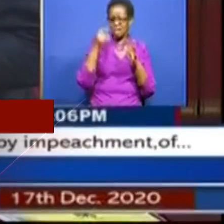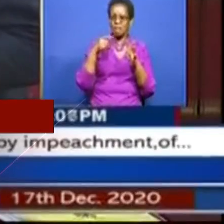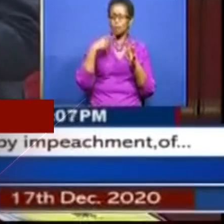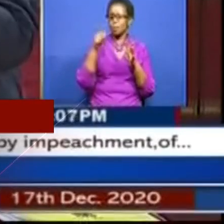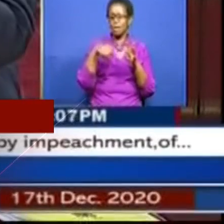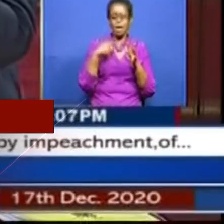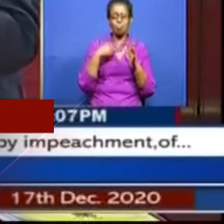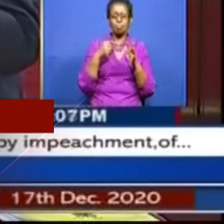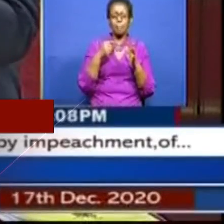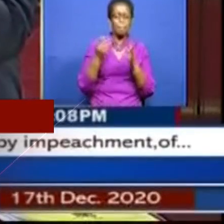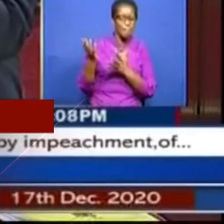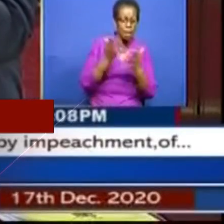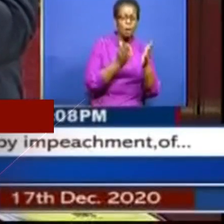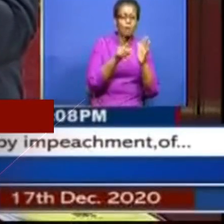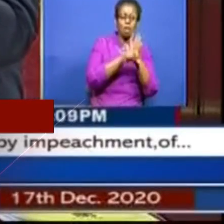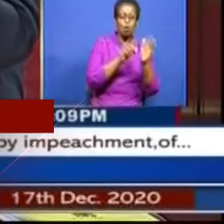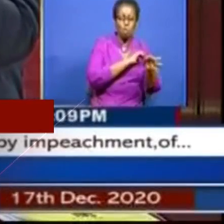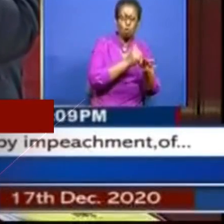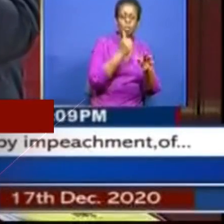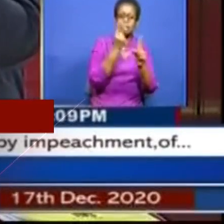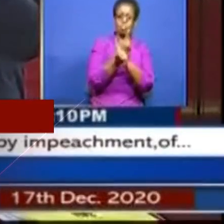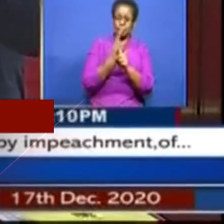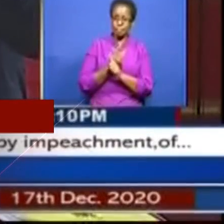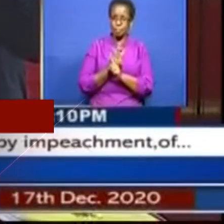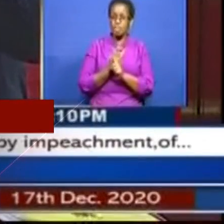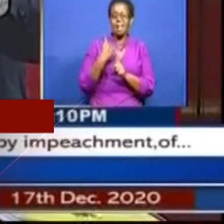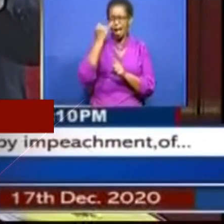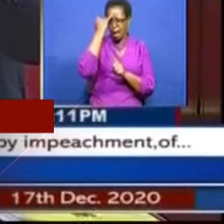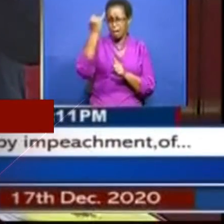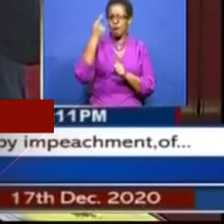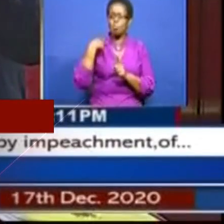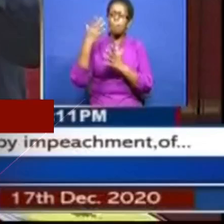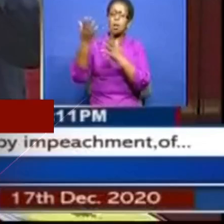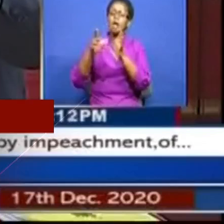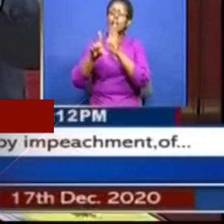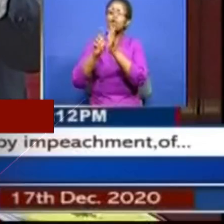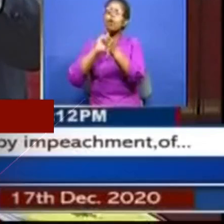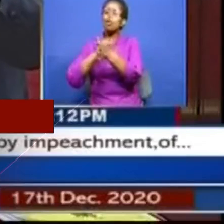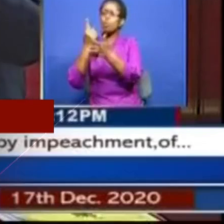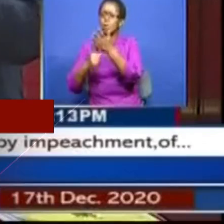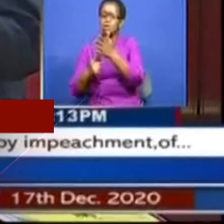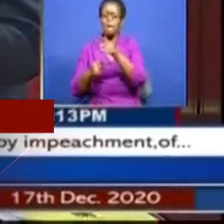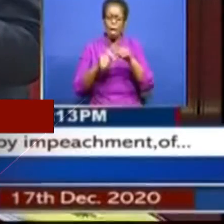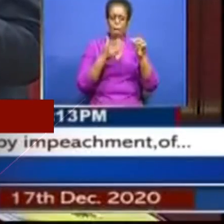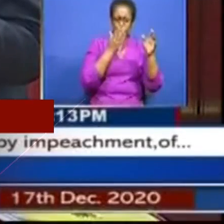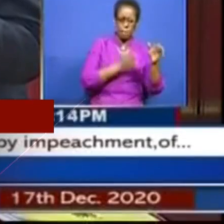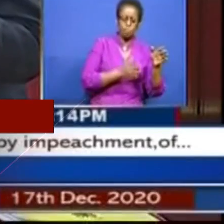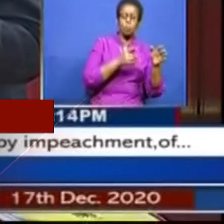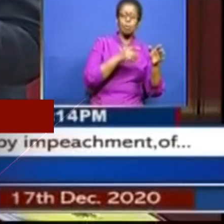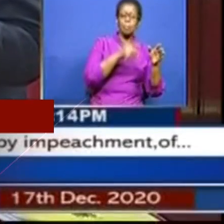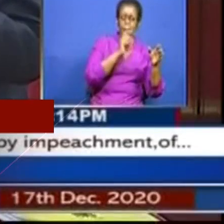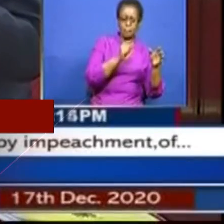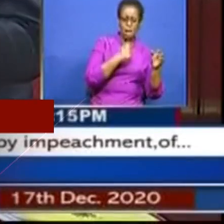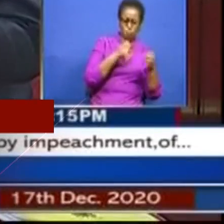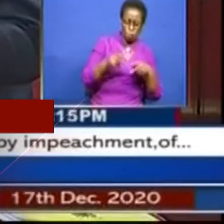legal authority, because the idea of submitting authority is that your colleagues should have an opportunity of looking for counter authority.